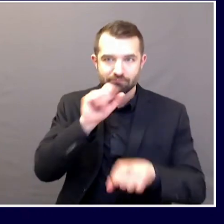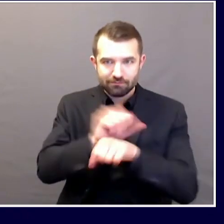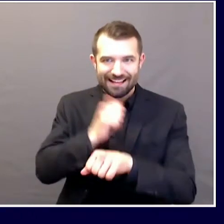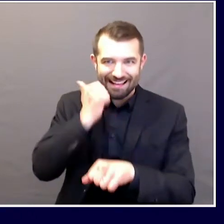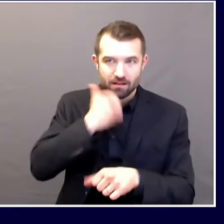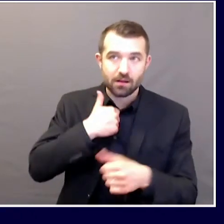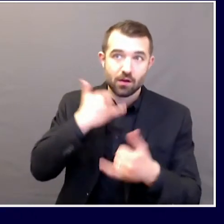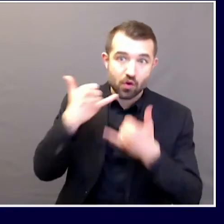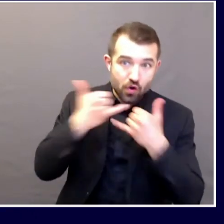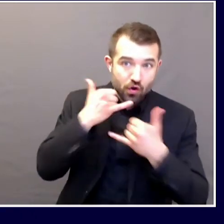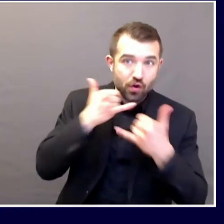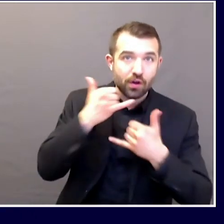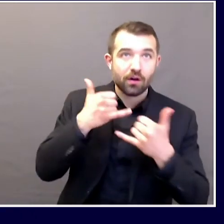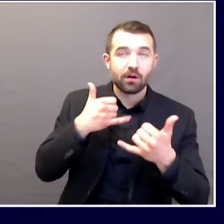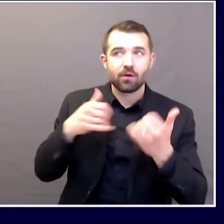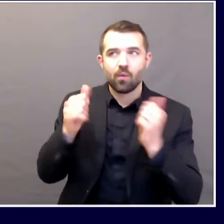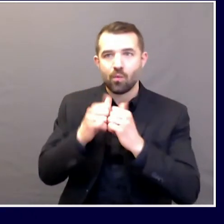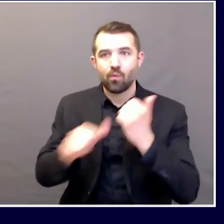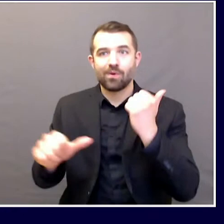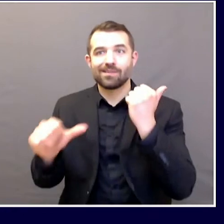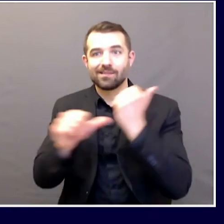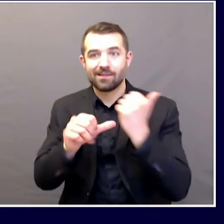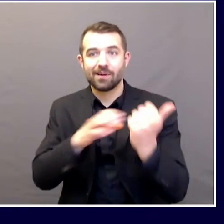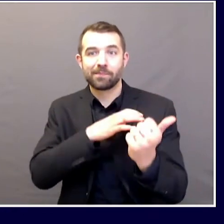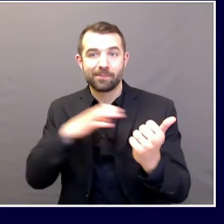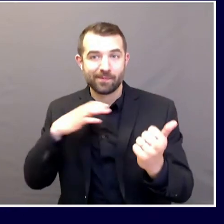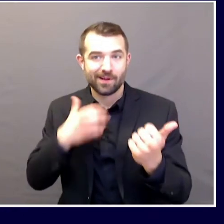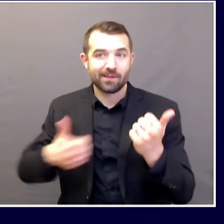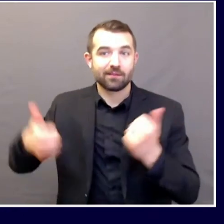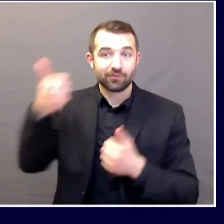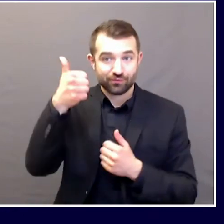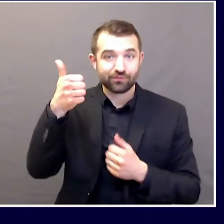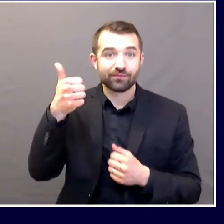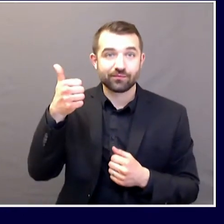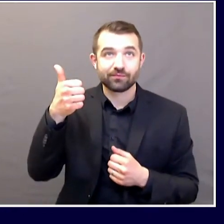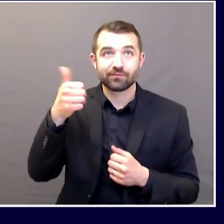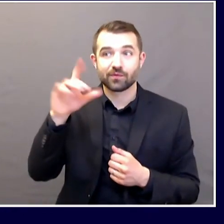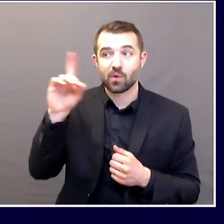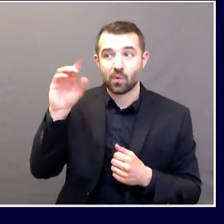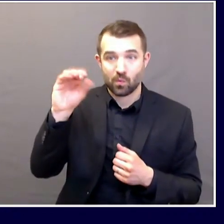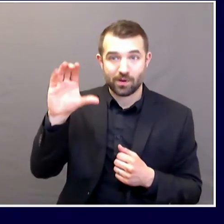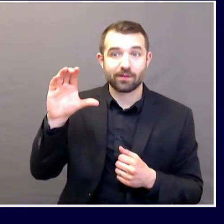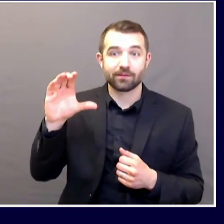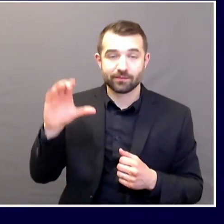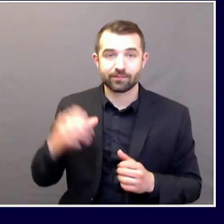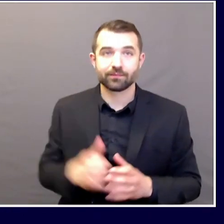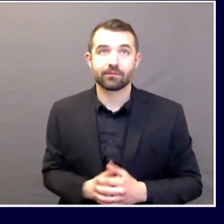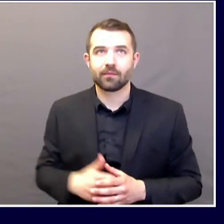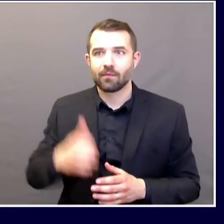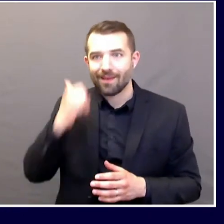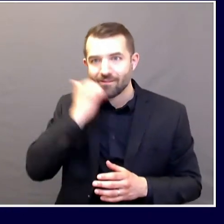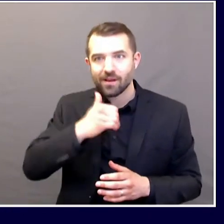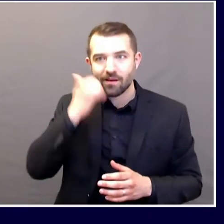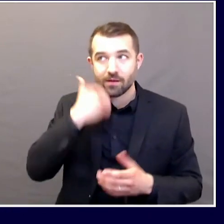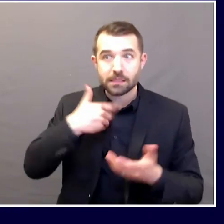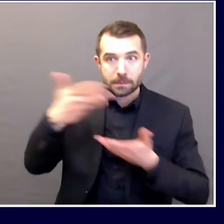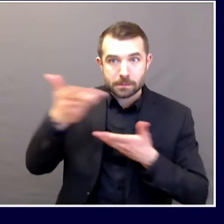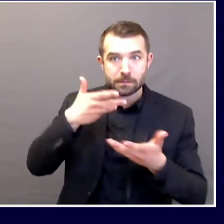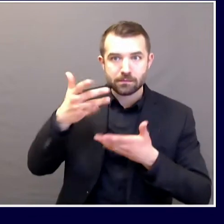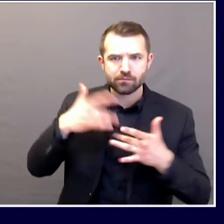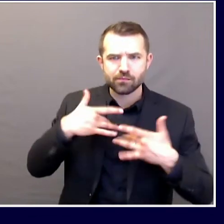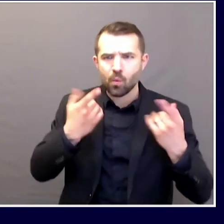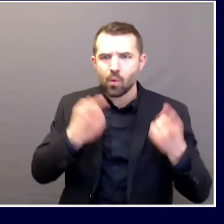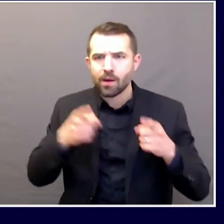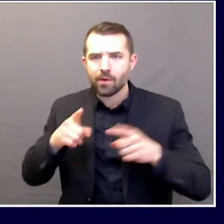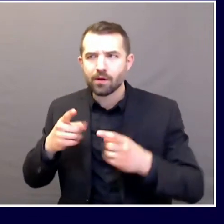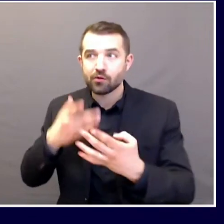the Deputy Commissioner Ryan Thornell at DOC every single day to talk about all matters DOC. Recently, that's